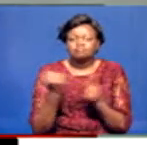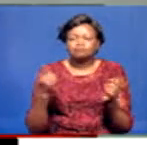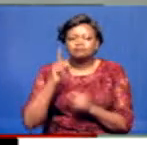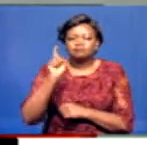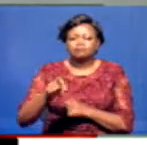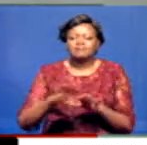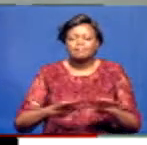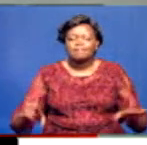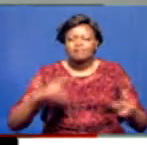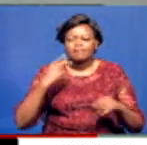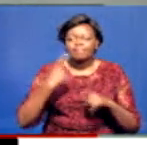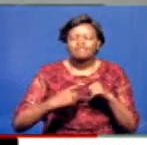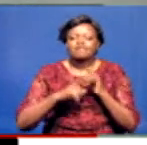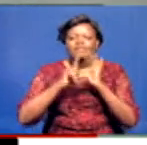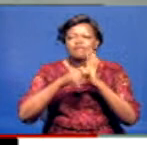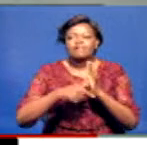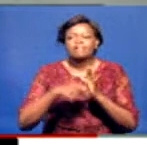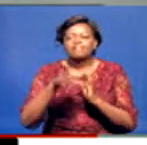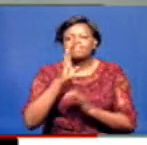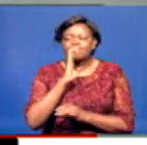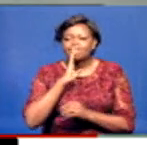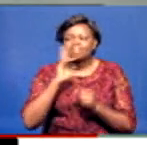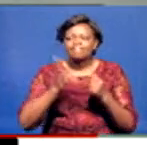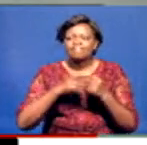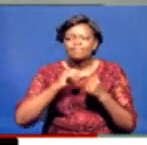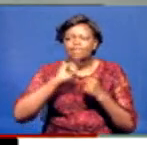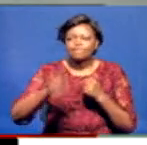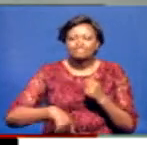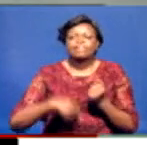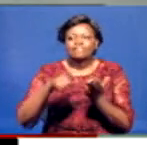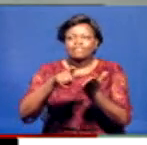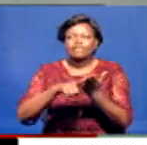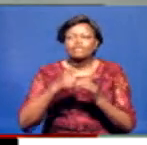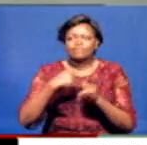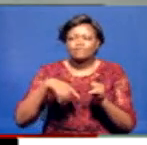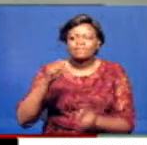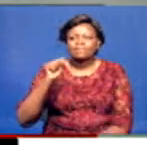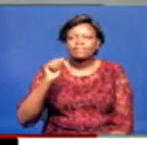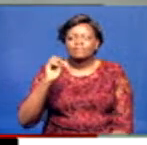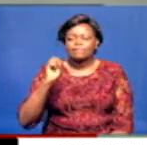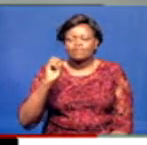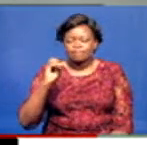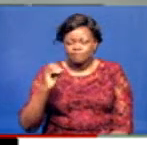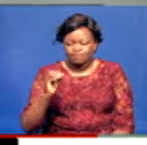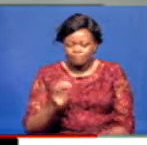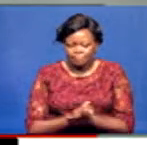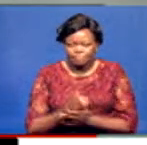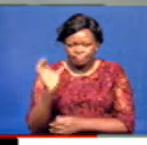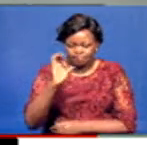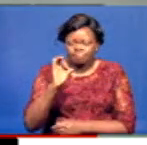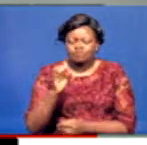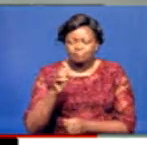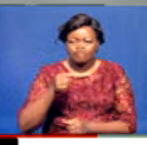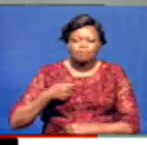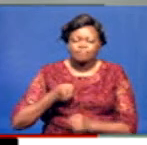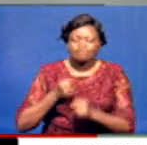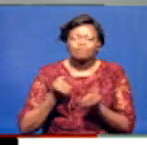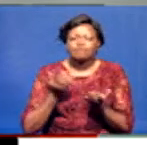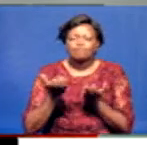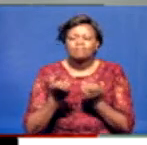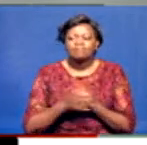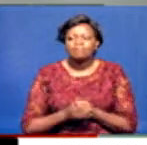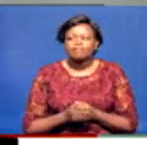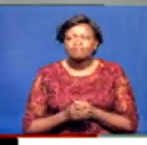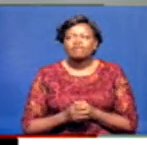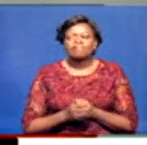2 years later, Kariuki borrowed 70,000 shillings from a SACCO as seed capital for a furniture business. Yusuf Farah